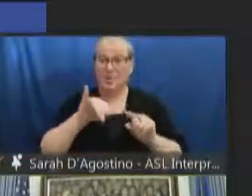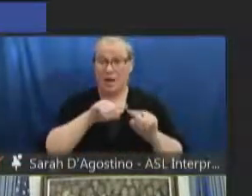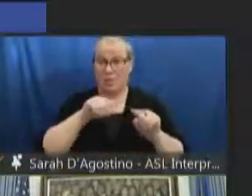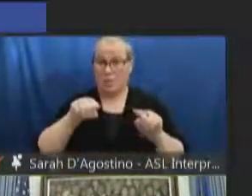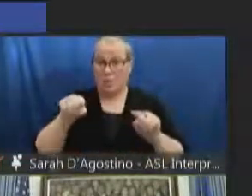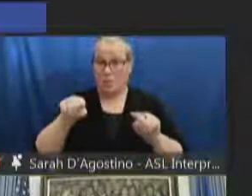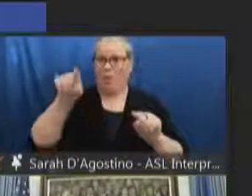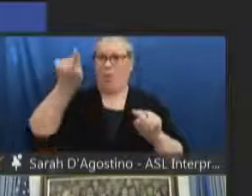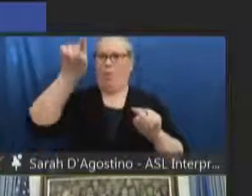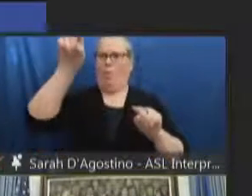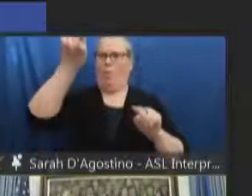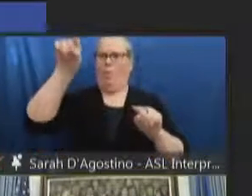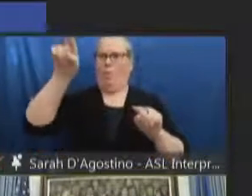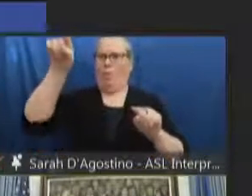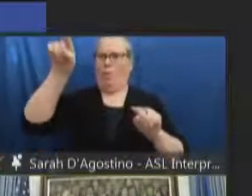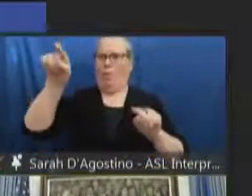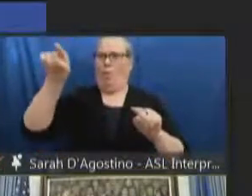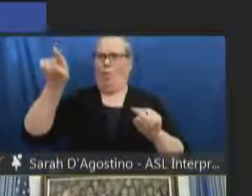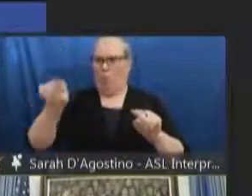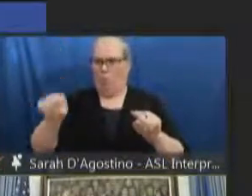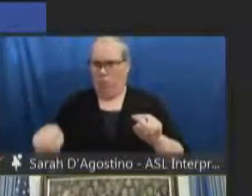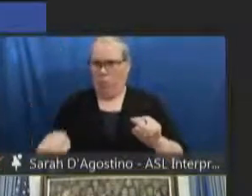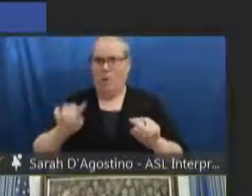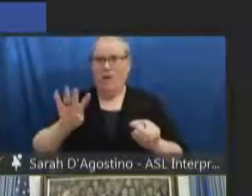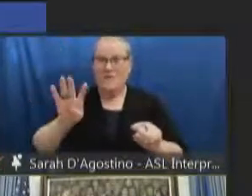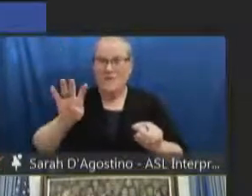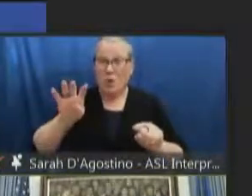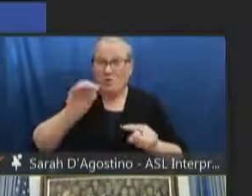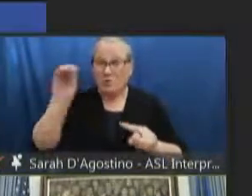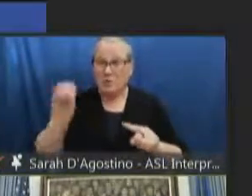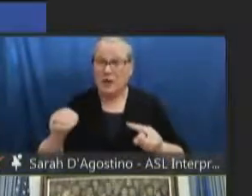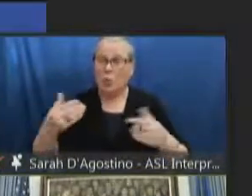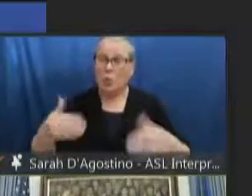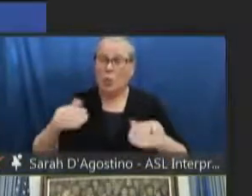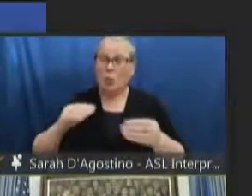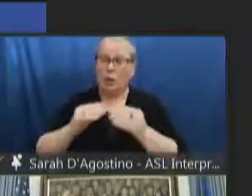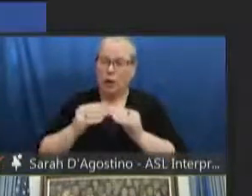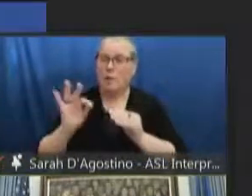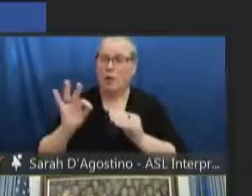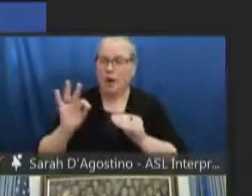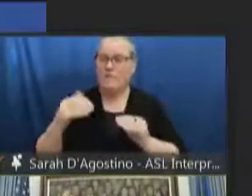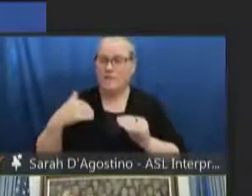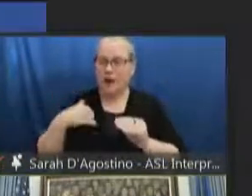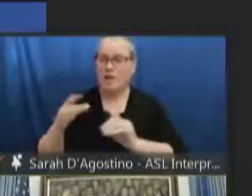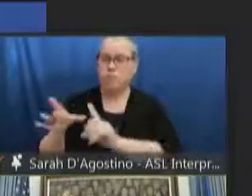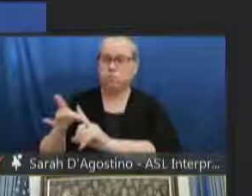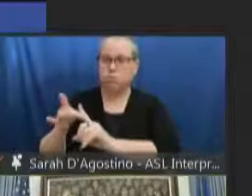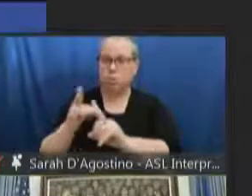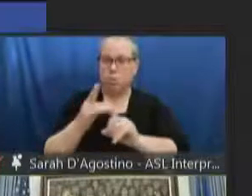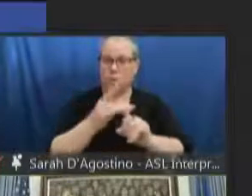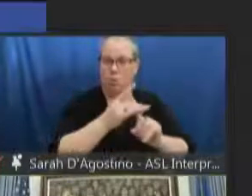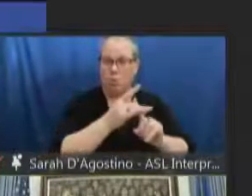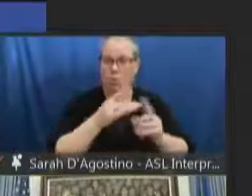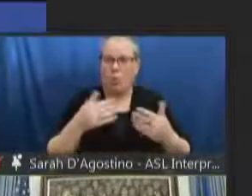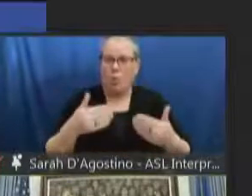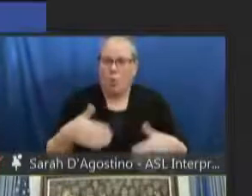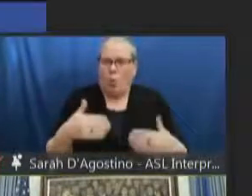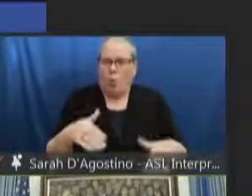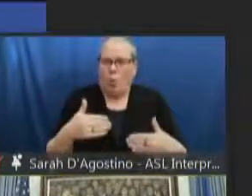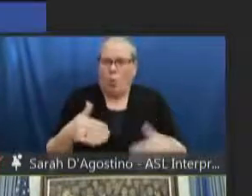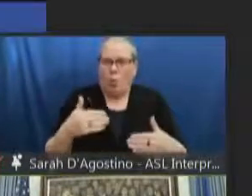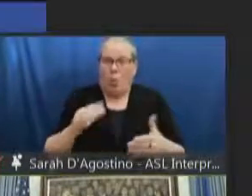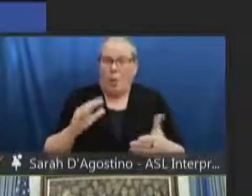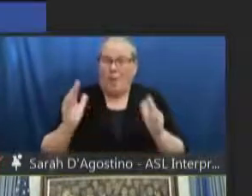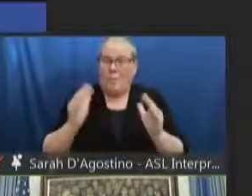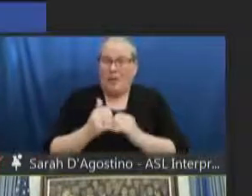up well over 400%, a lot more COVID-related cases compared to, say, the biggest surge